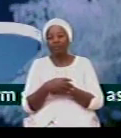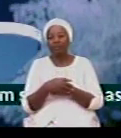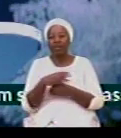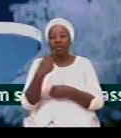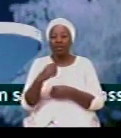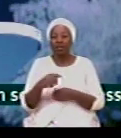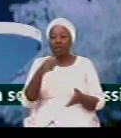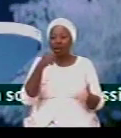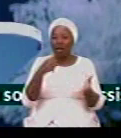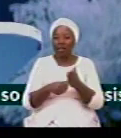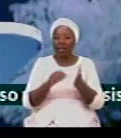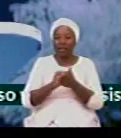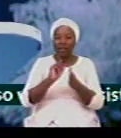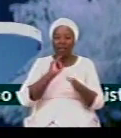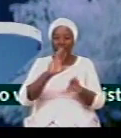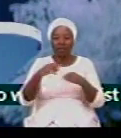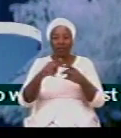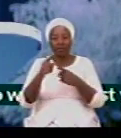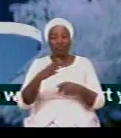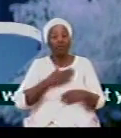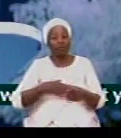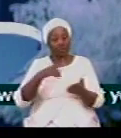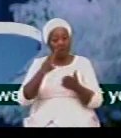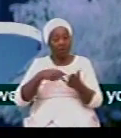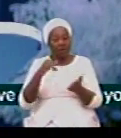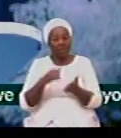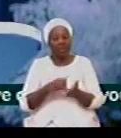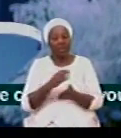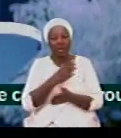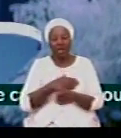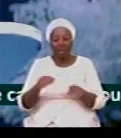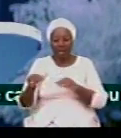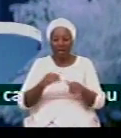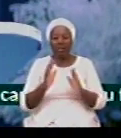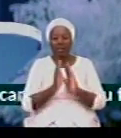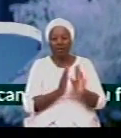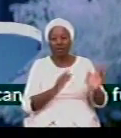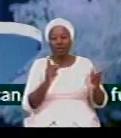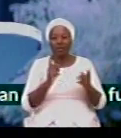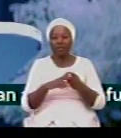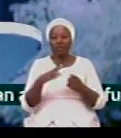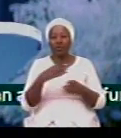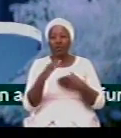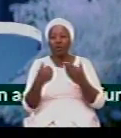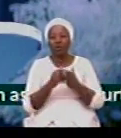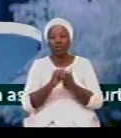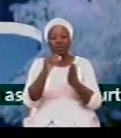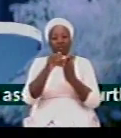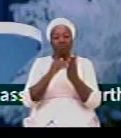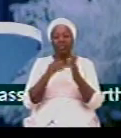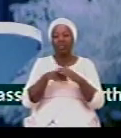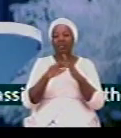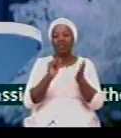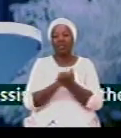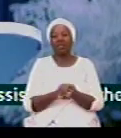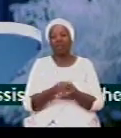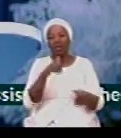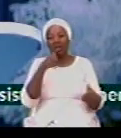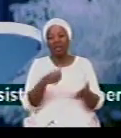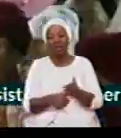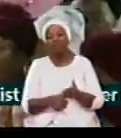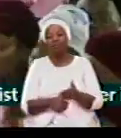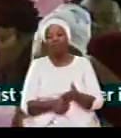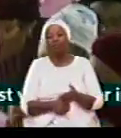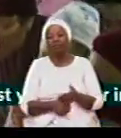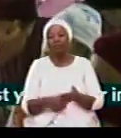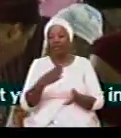act according to the contents of the letter. And by the grace of God, we'll be able to give